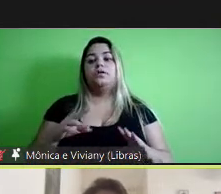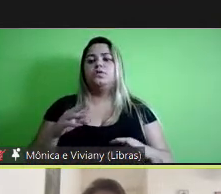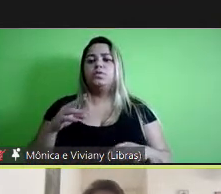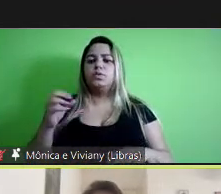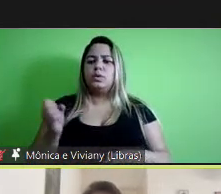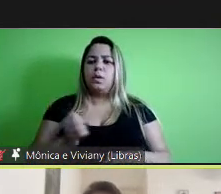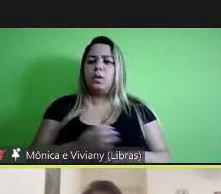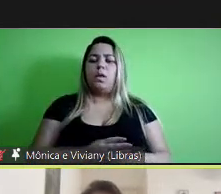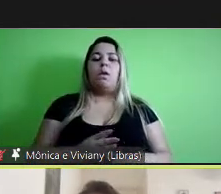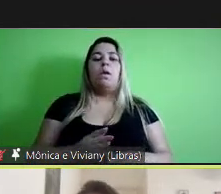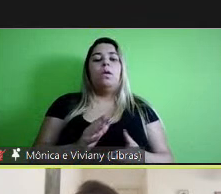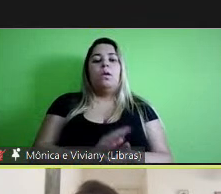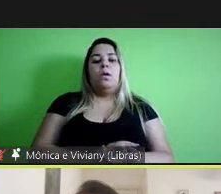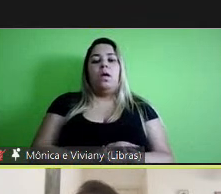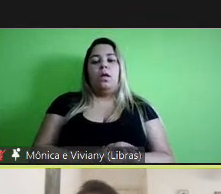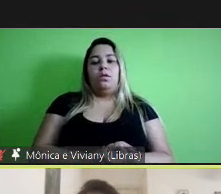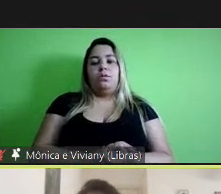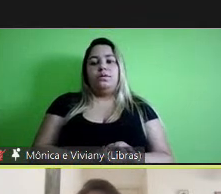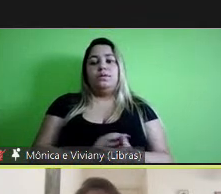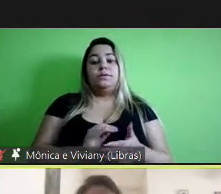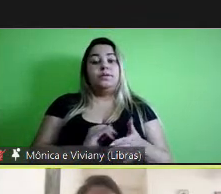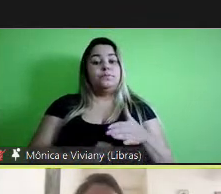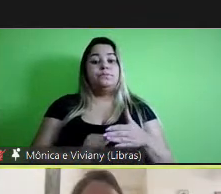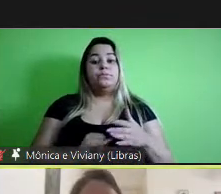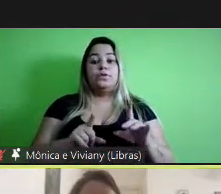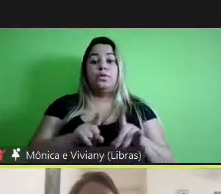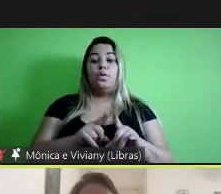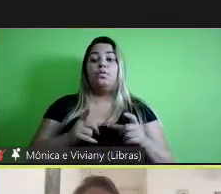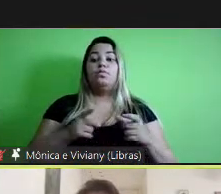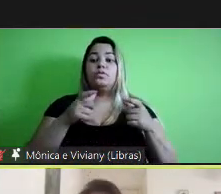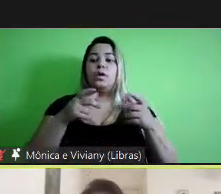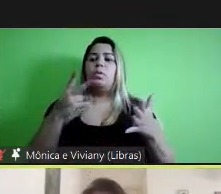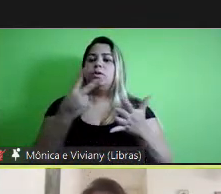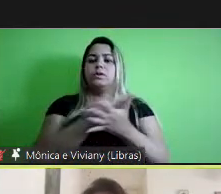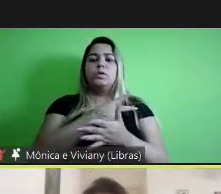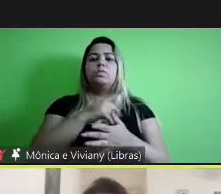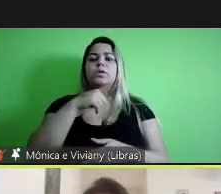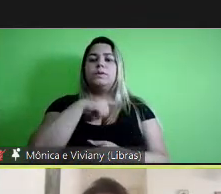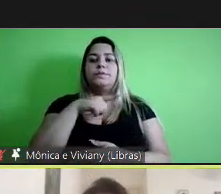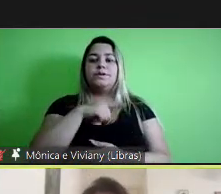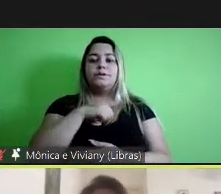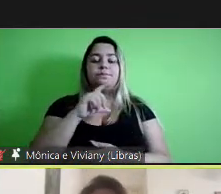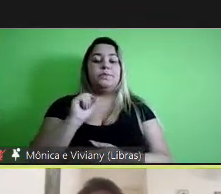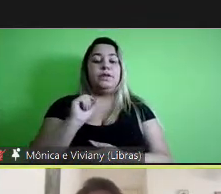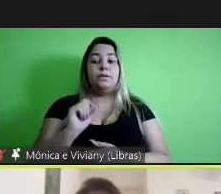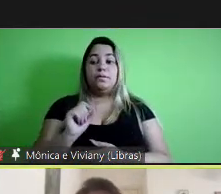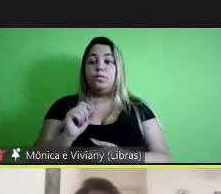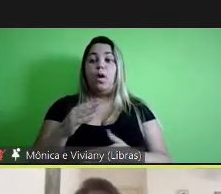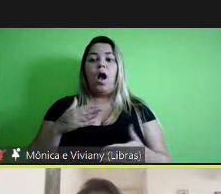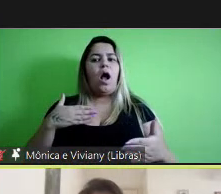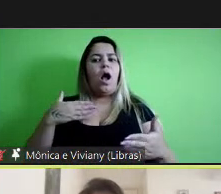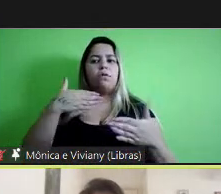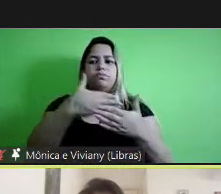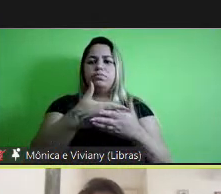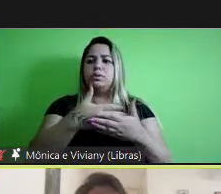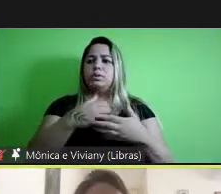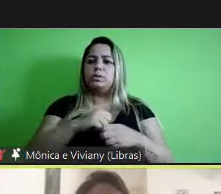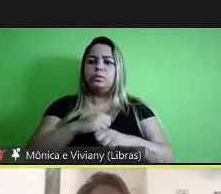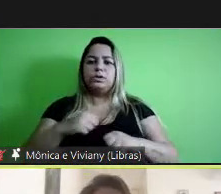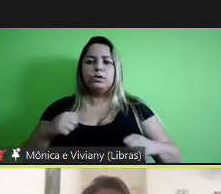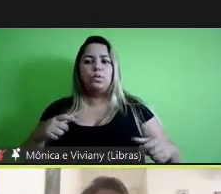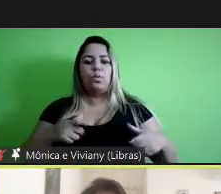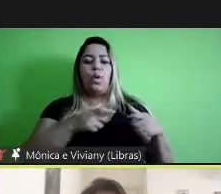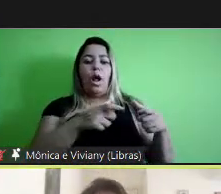gone through the limits here. For example, if you look at where it came